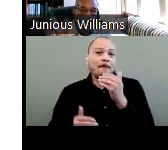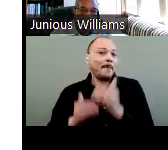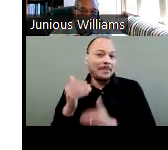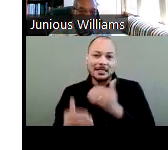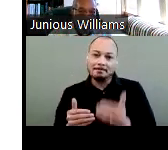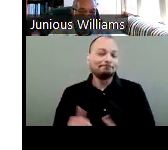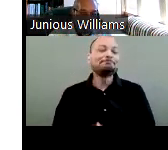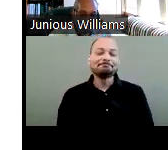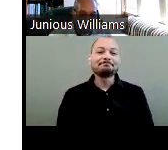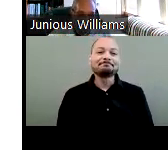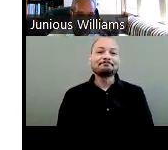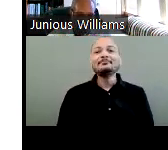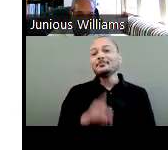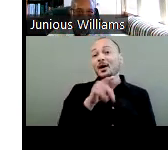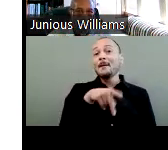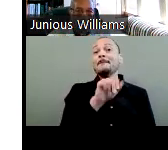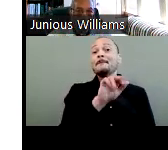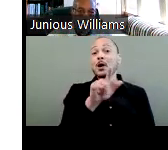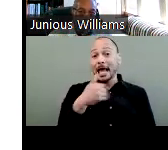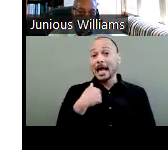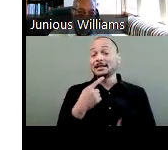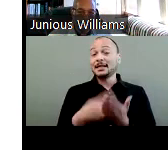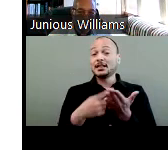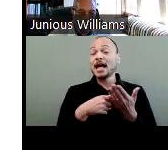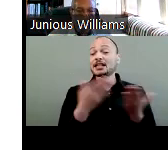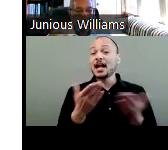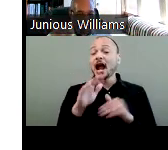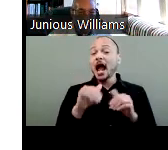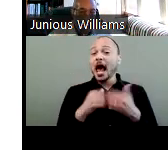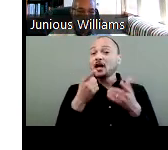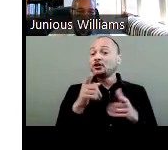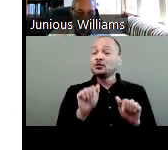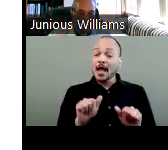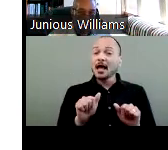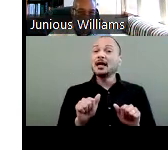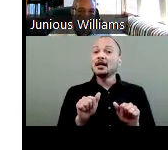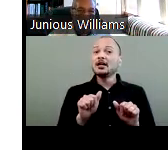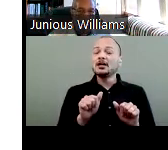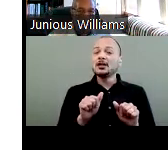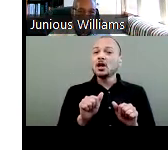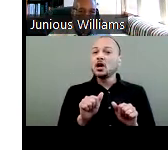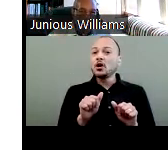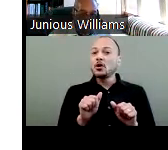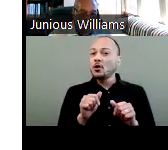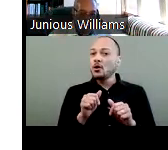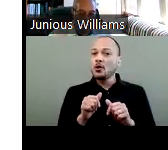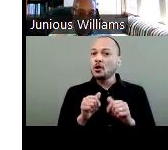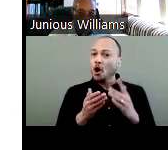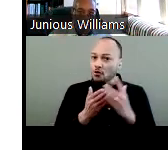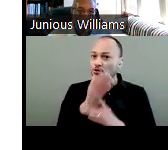So Paul's got a discussion here of how you kind of run through an analysis of